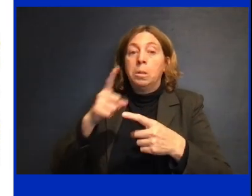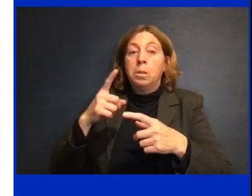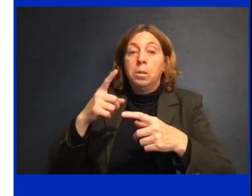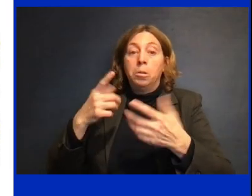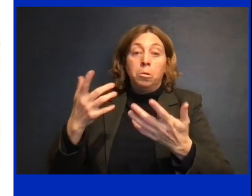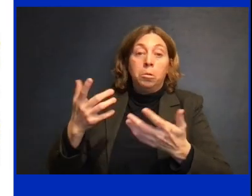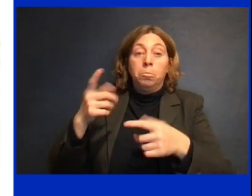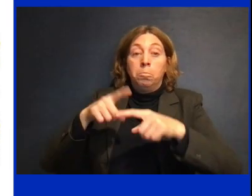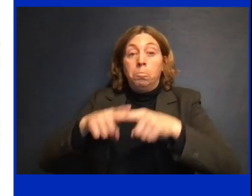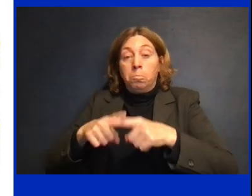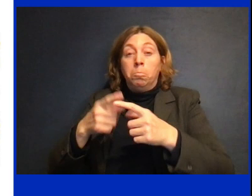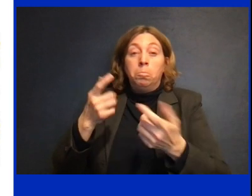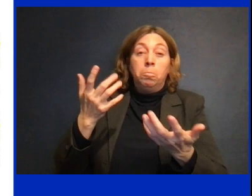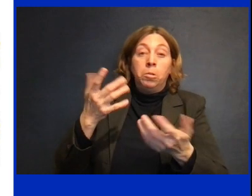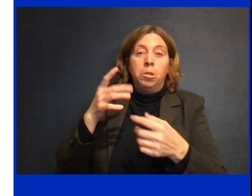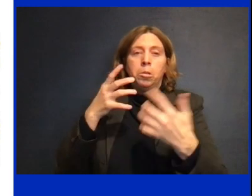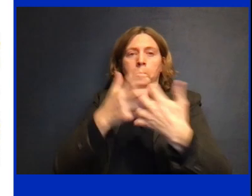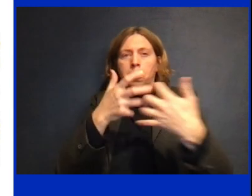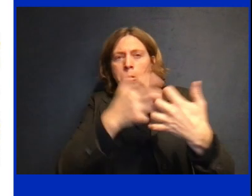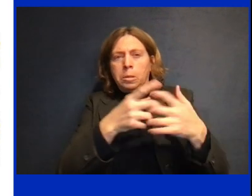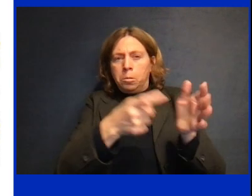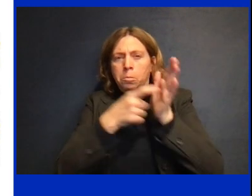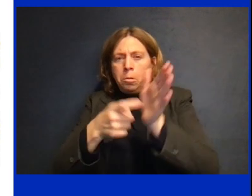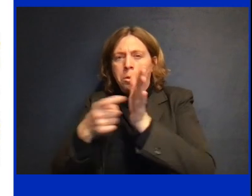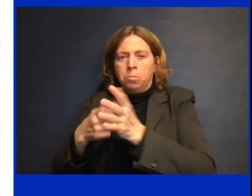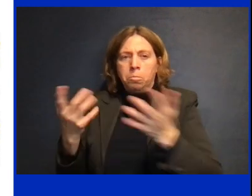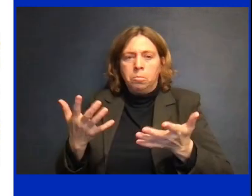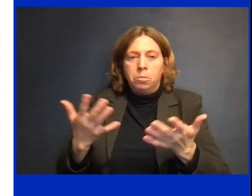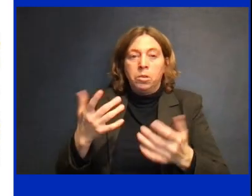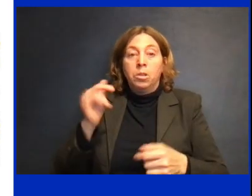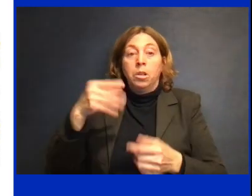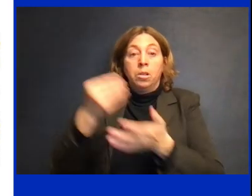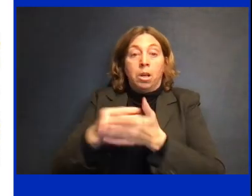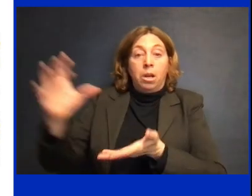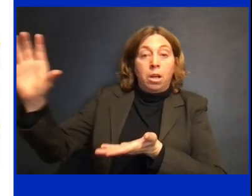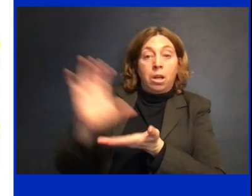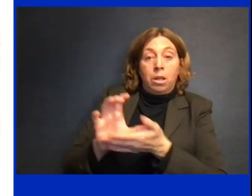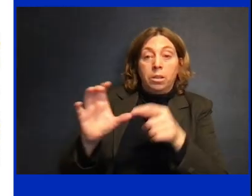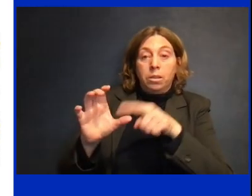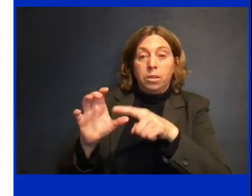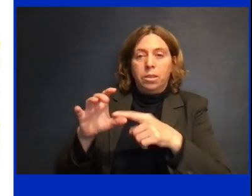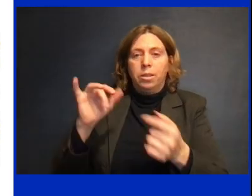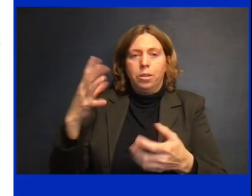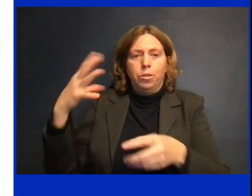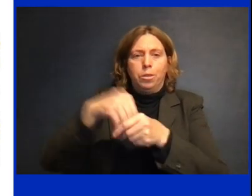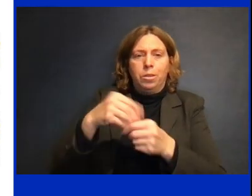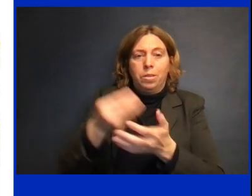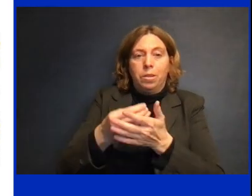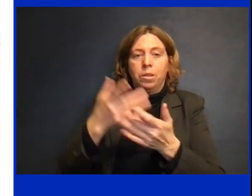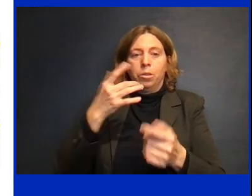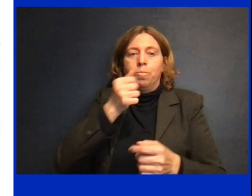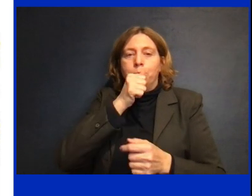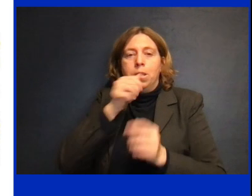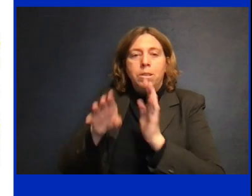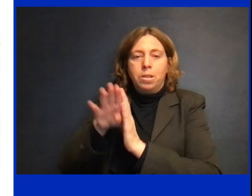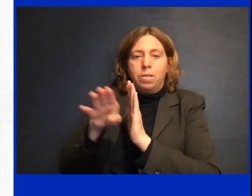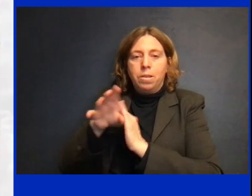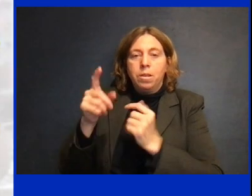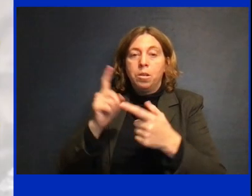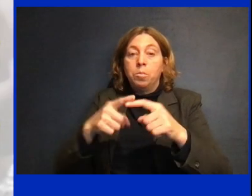market demand. The funding strategy for the project would include financing from this private development and payment in lieu of